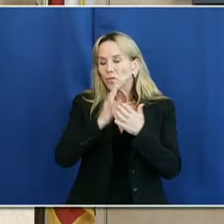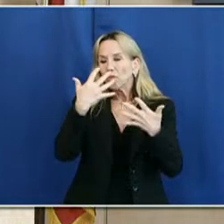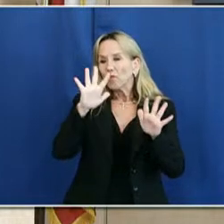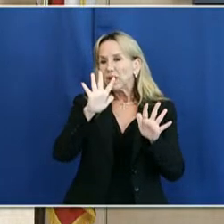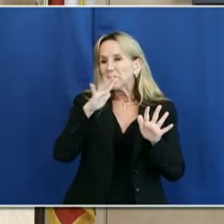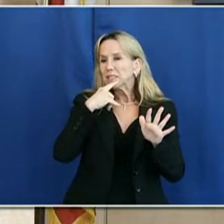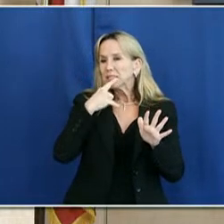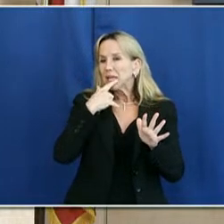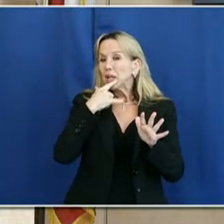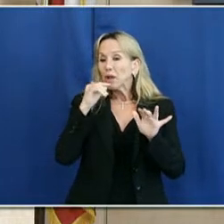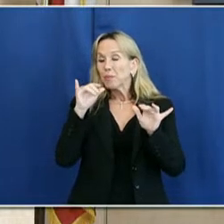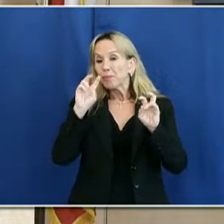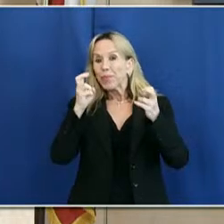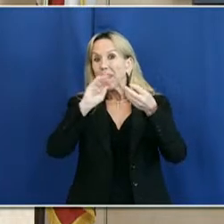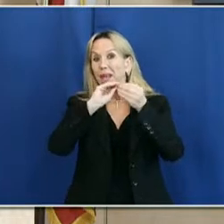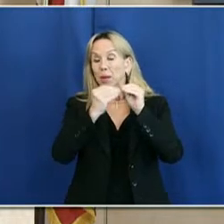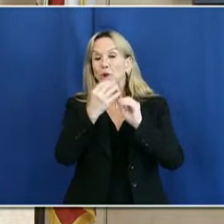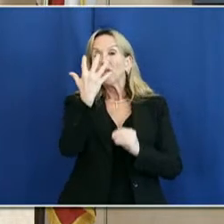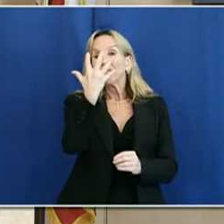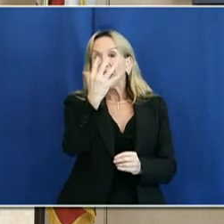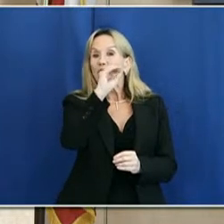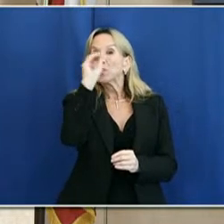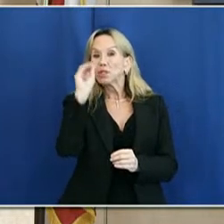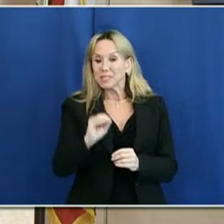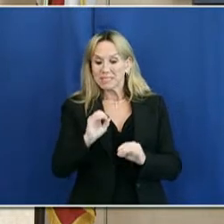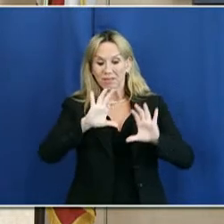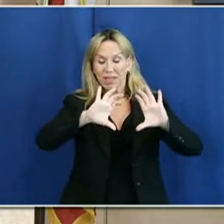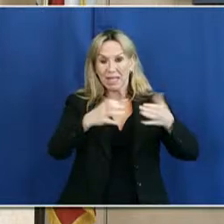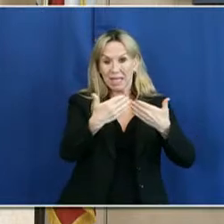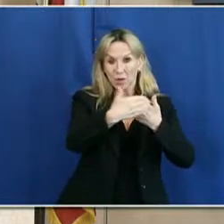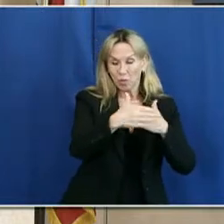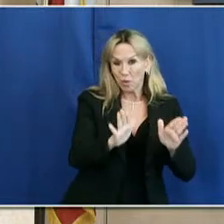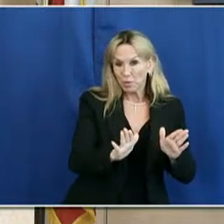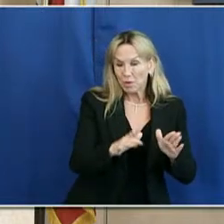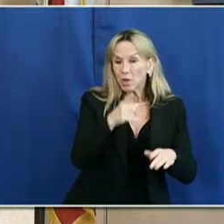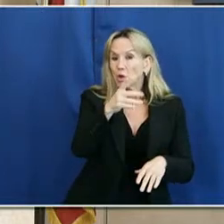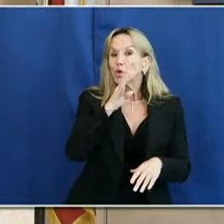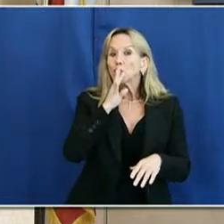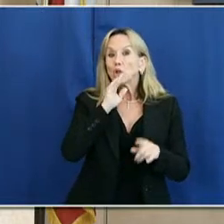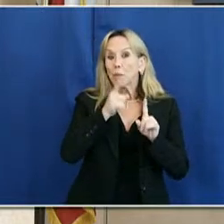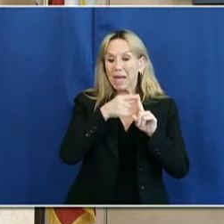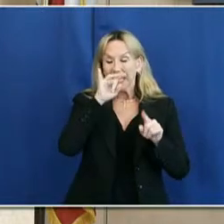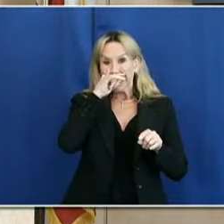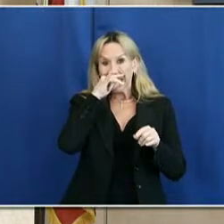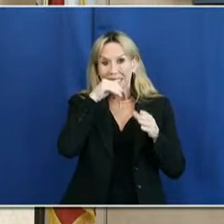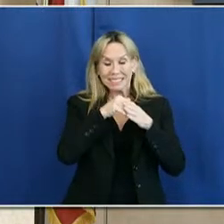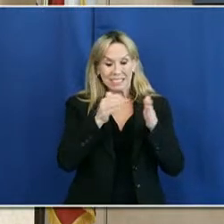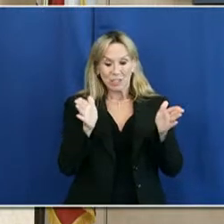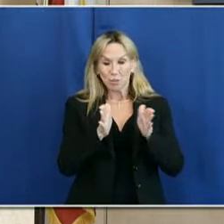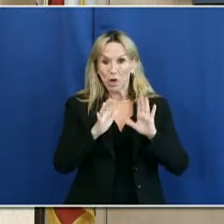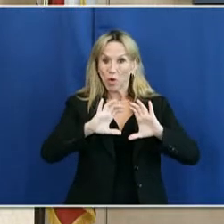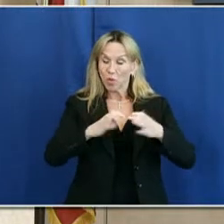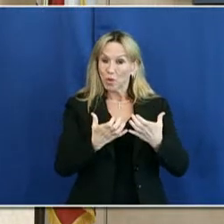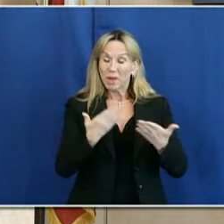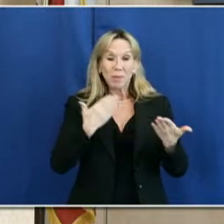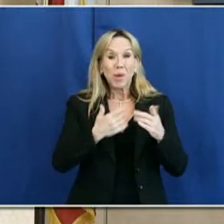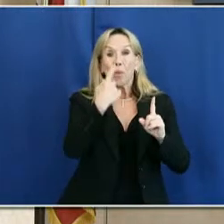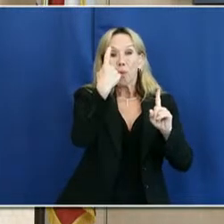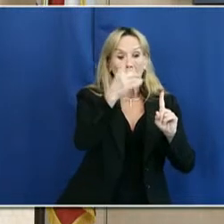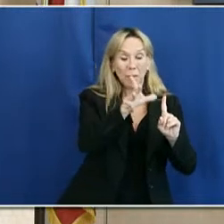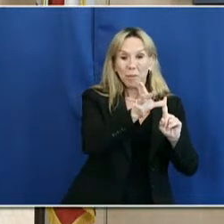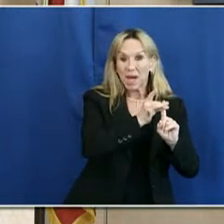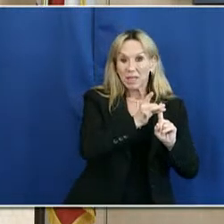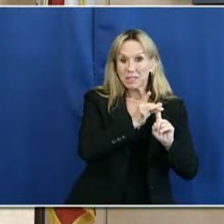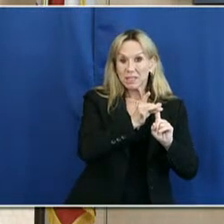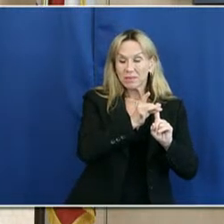5% of a classroom. So if you're talking about pods of kids in small groups, this could just mean one positive case,